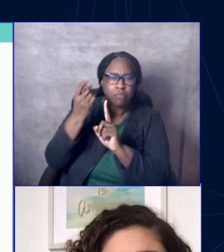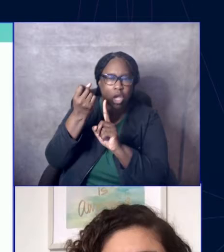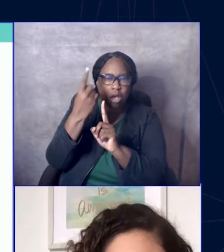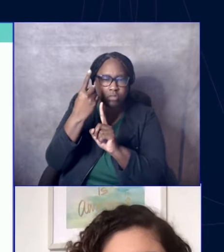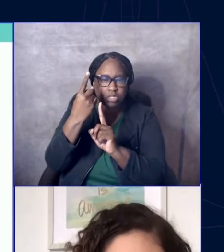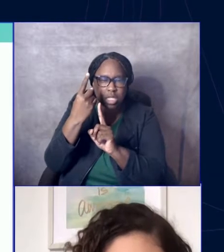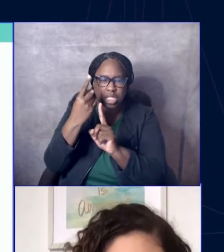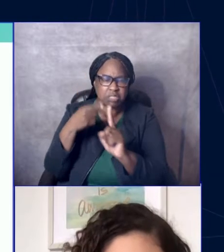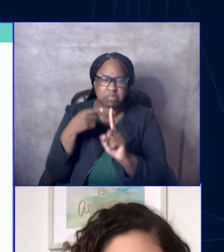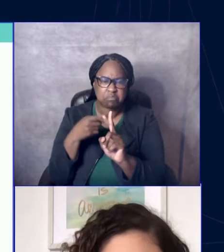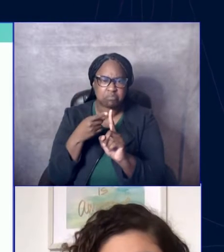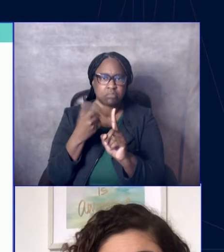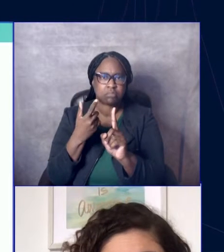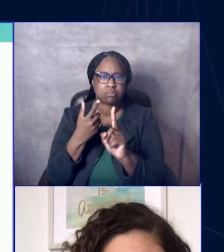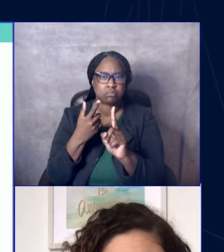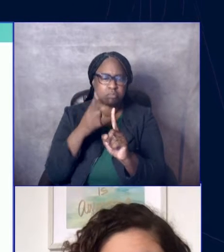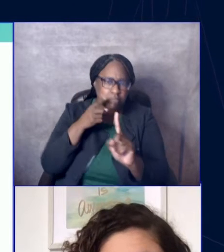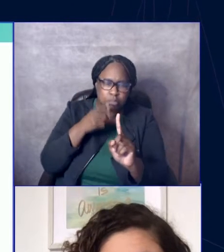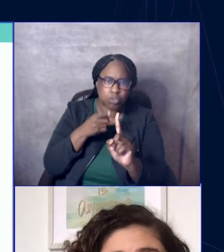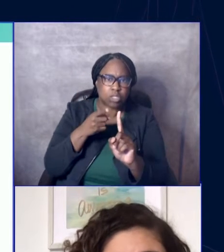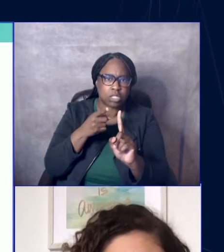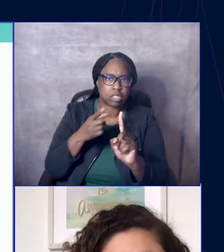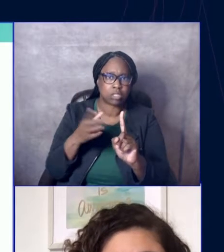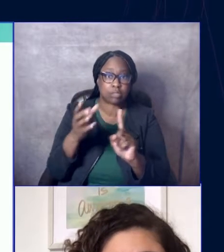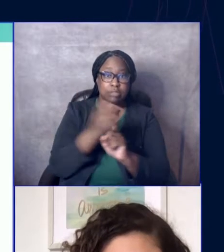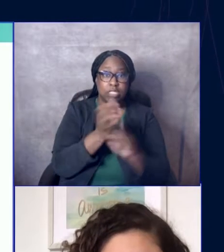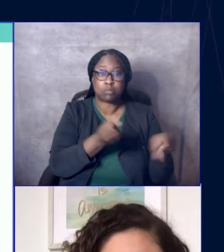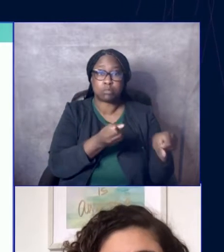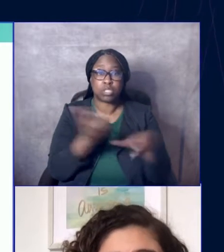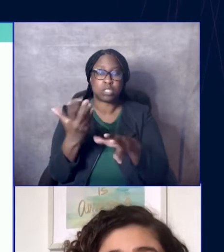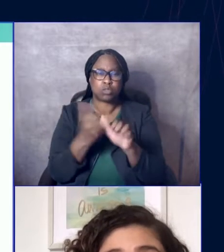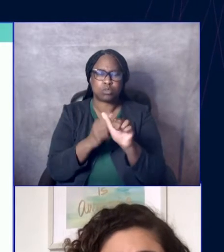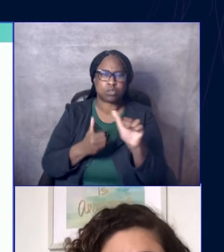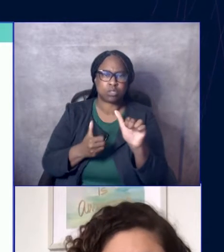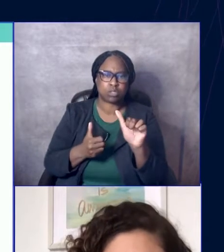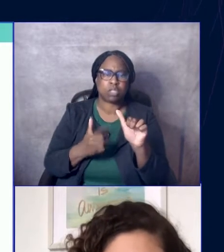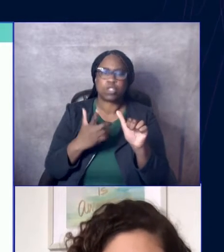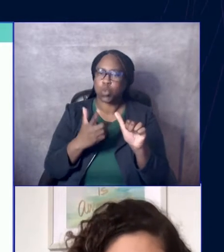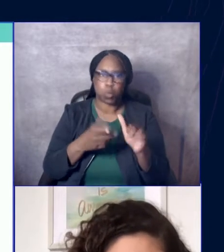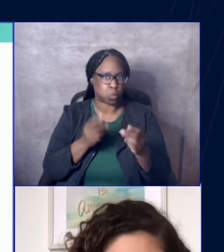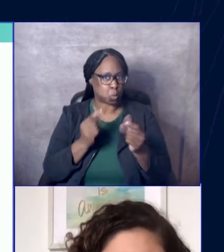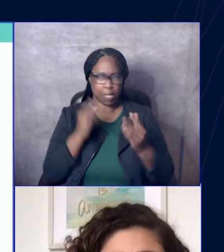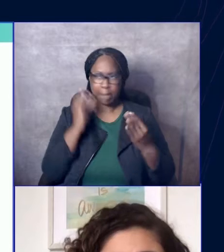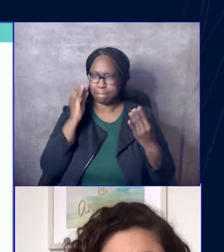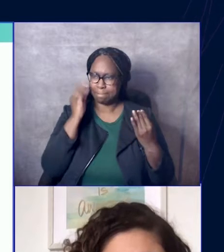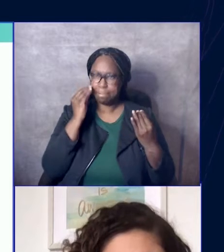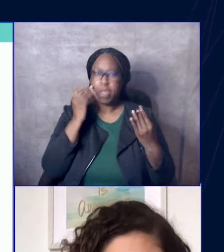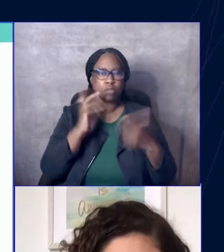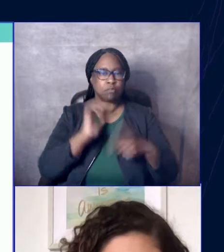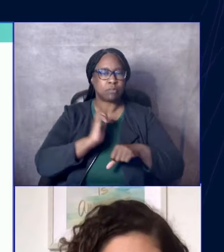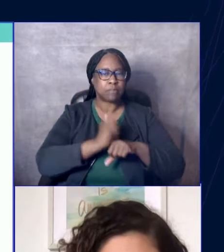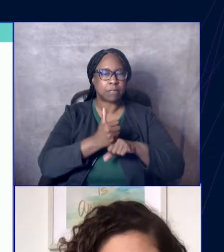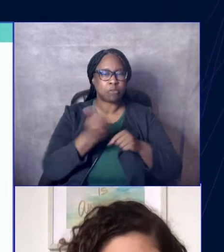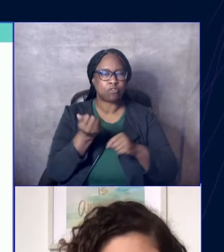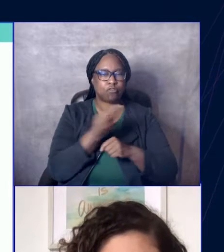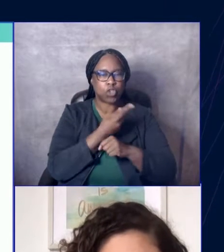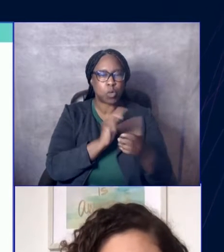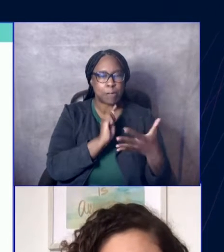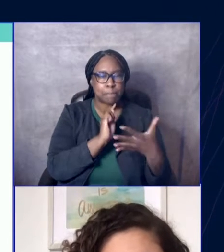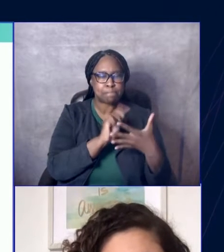was about deportation? So we were quick on our feet and we employed a few communications tactics that I'm showing you here in this